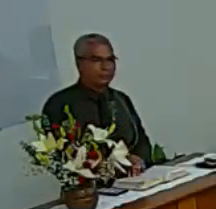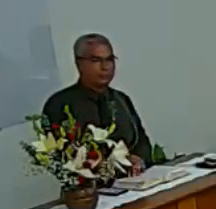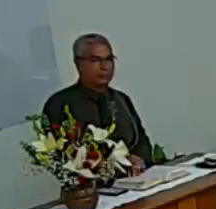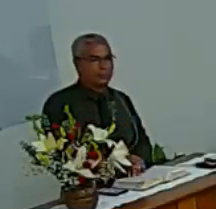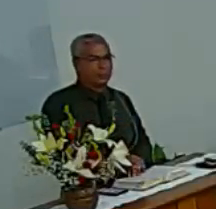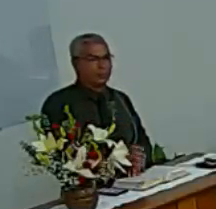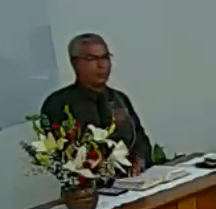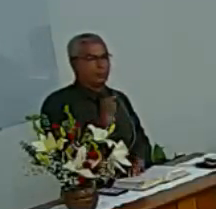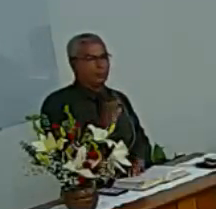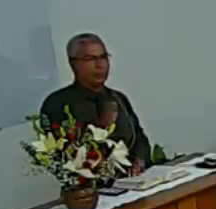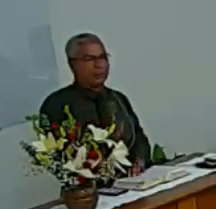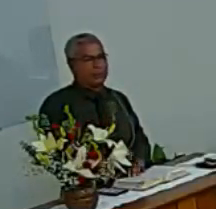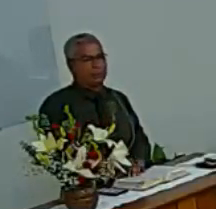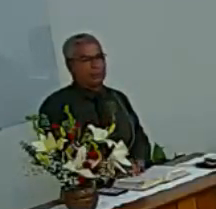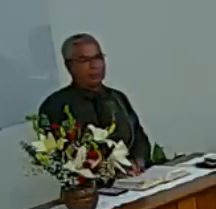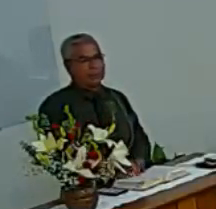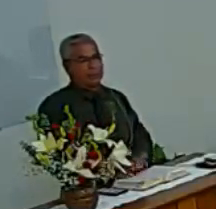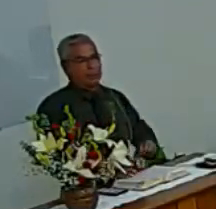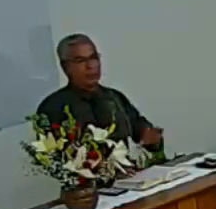Any more comments?